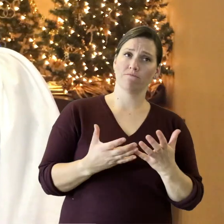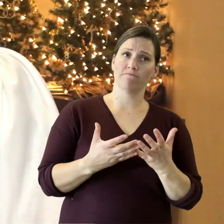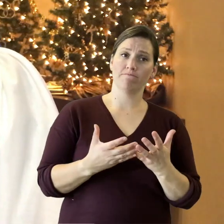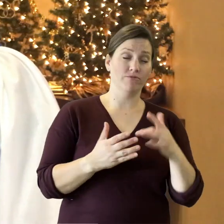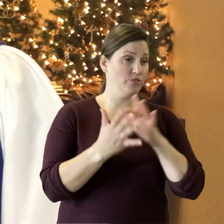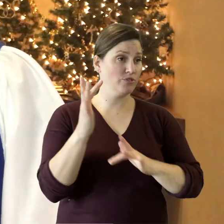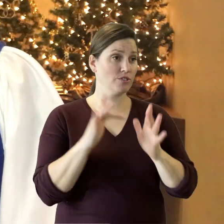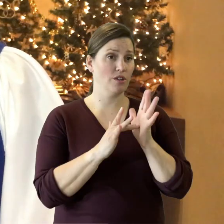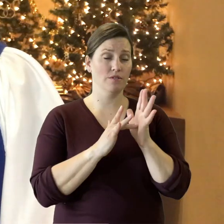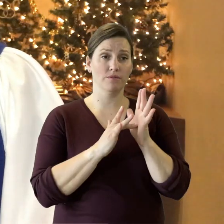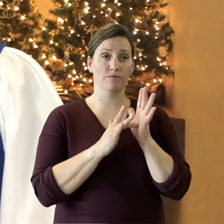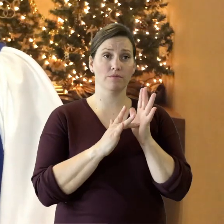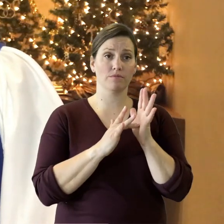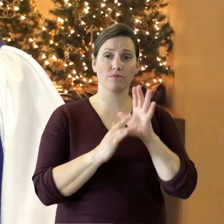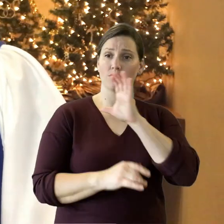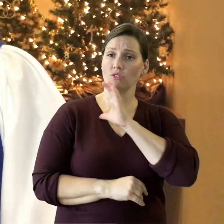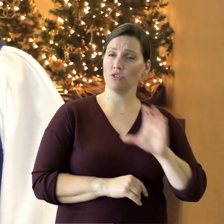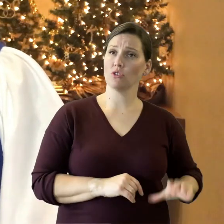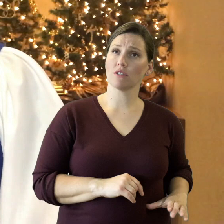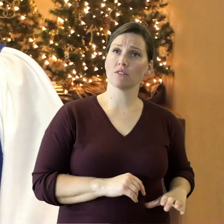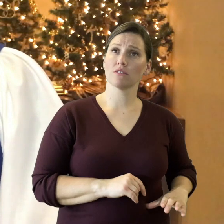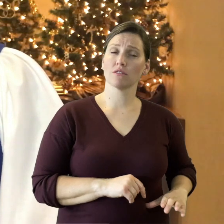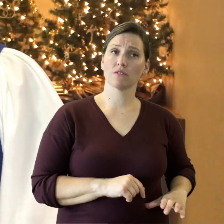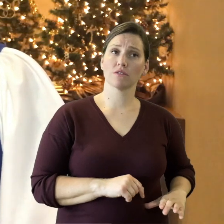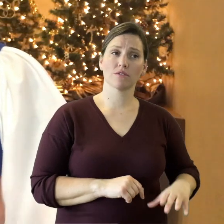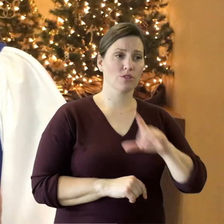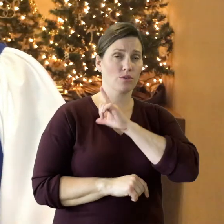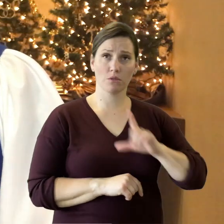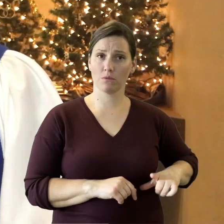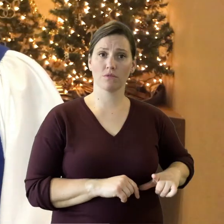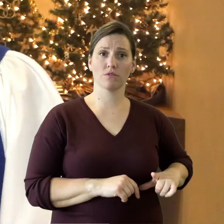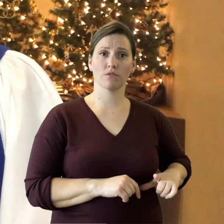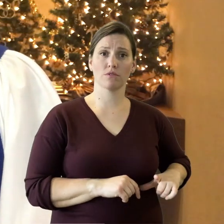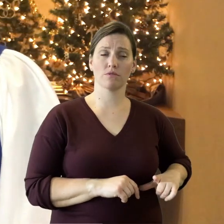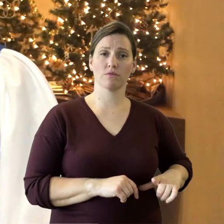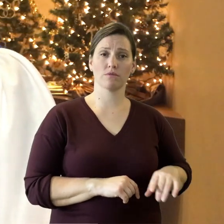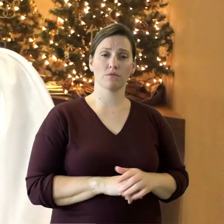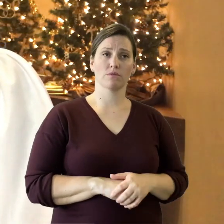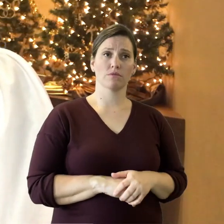world. Jesus Christ, Lord.